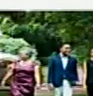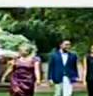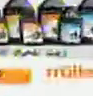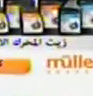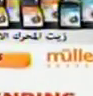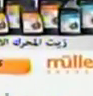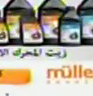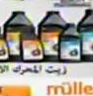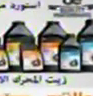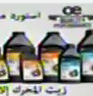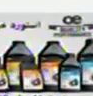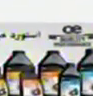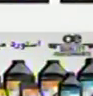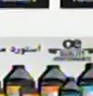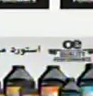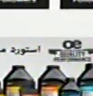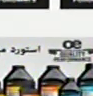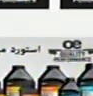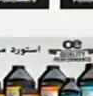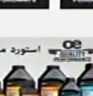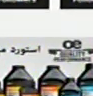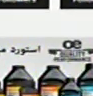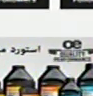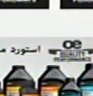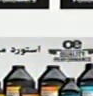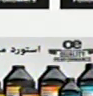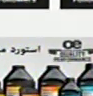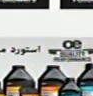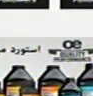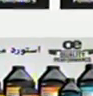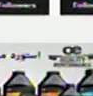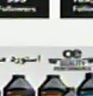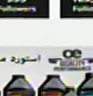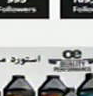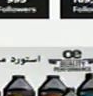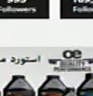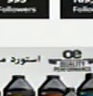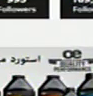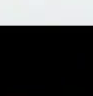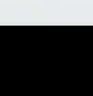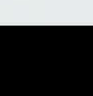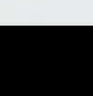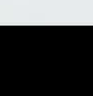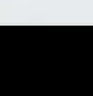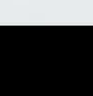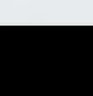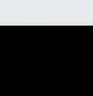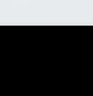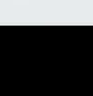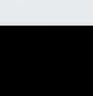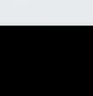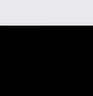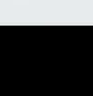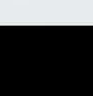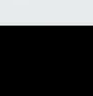into trouble following a post he made on Wednesday on his blog, touching on the Kenyatta family. On social